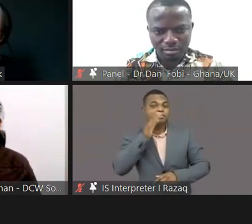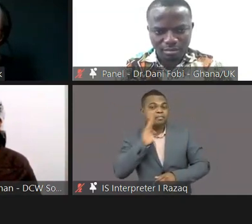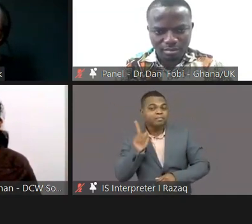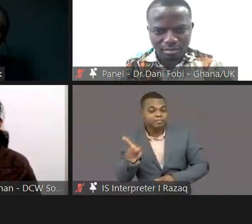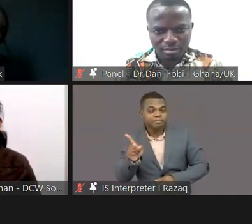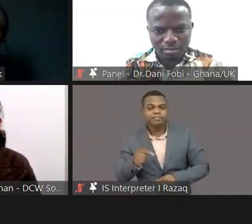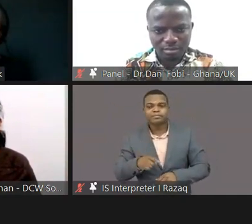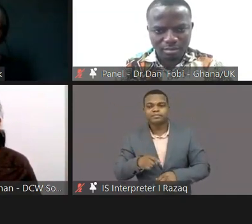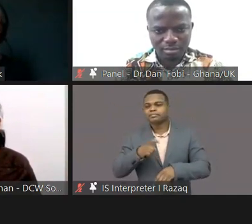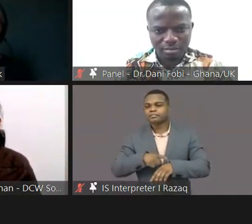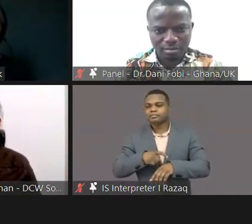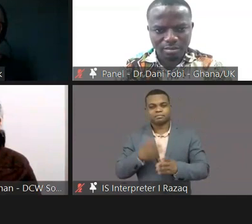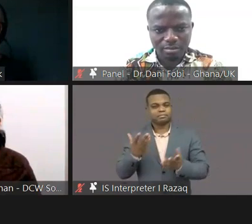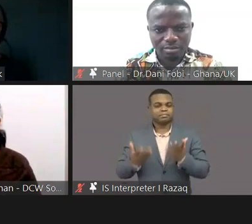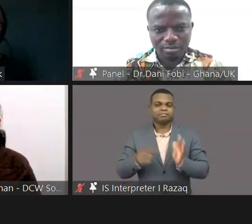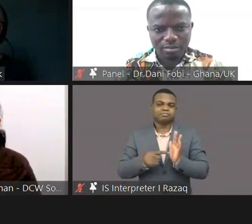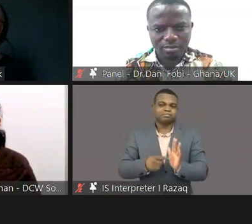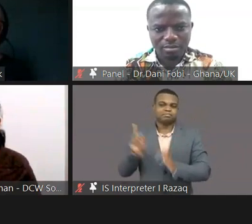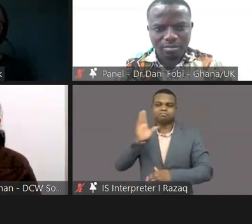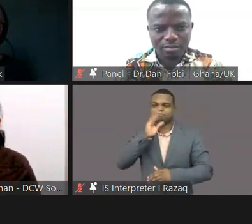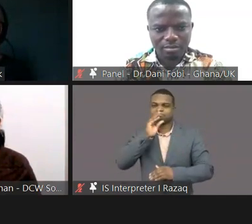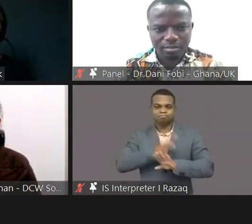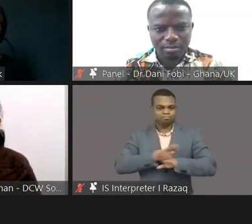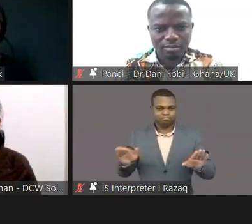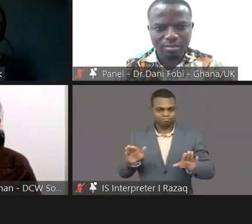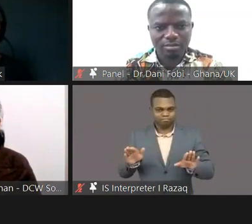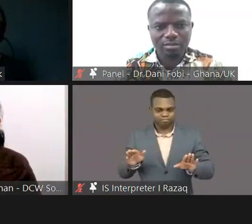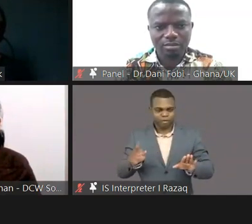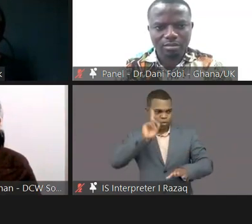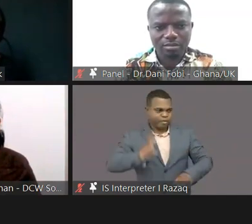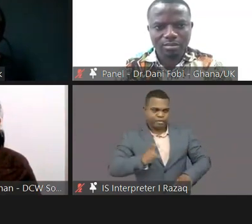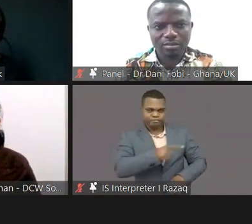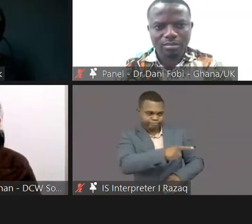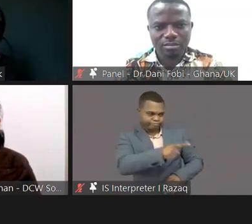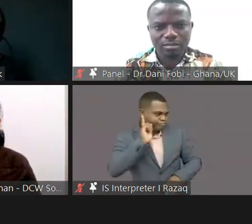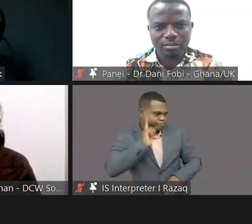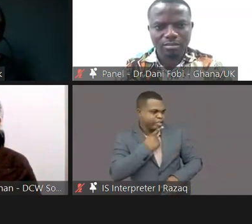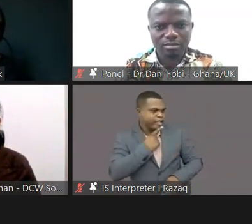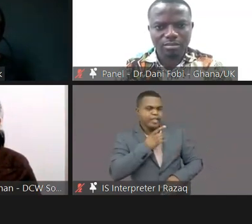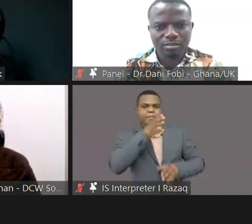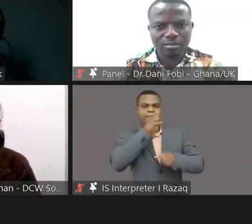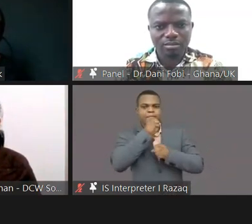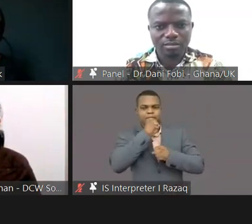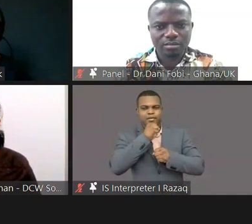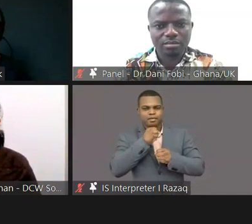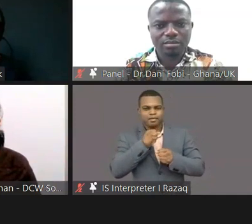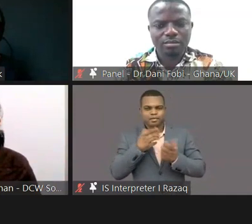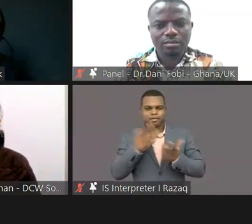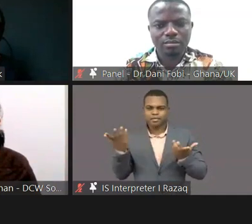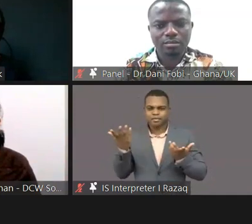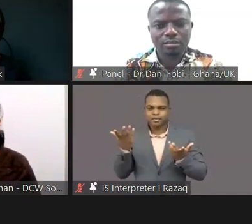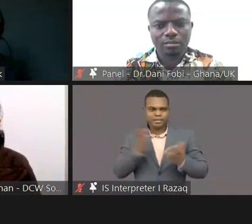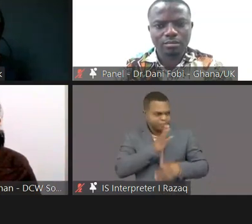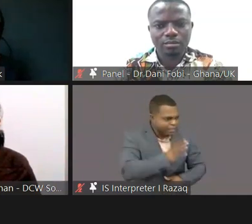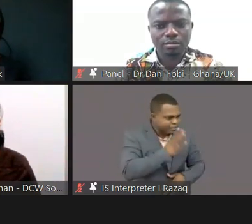able to develop this lip reading skill, and I will never be able to study in mainstream school